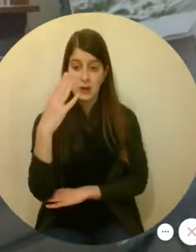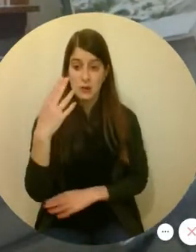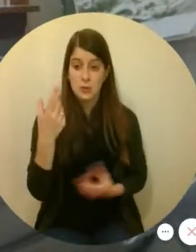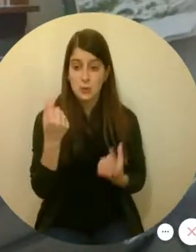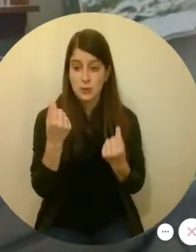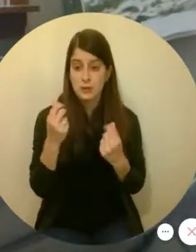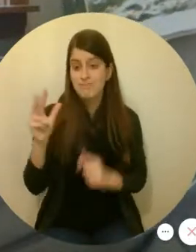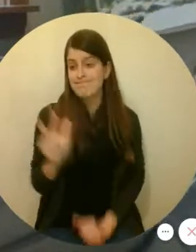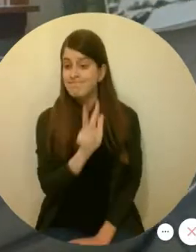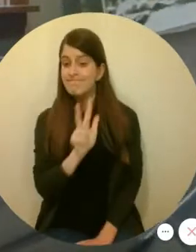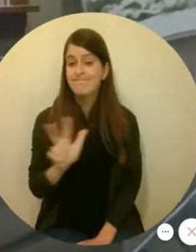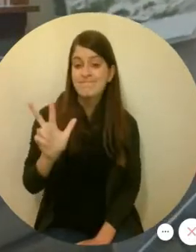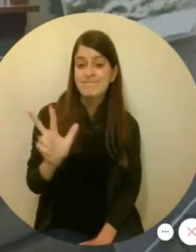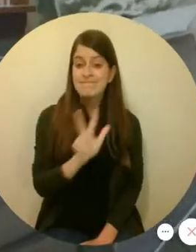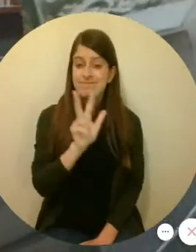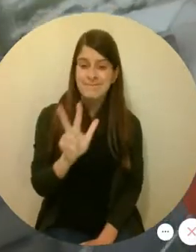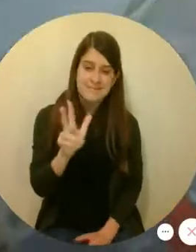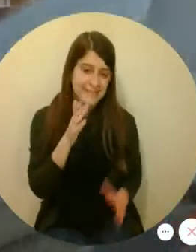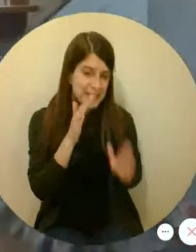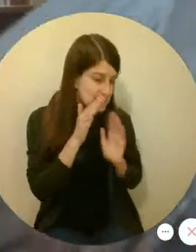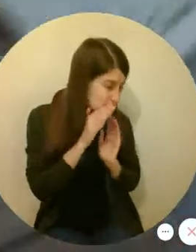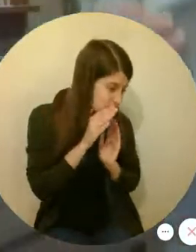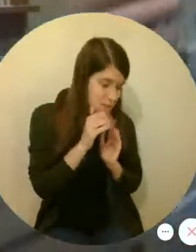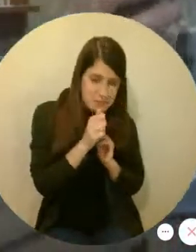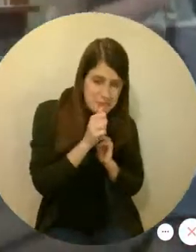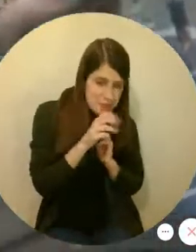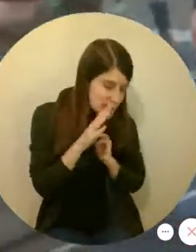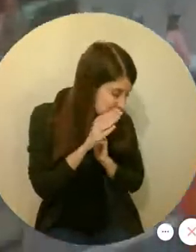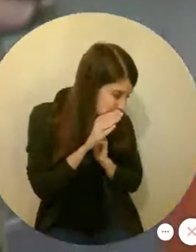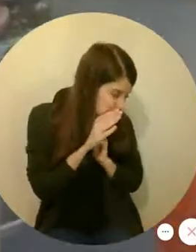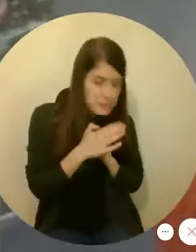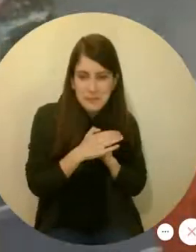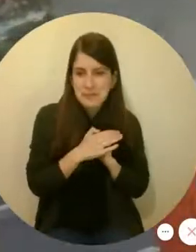whispering secrets into each other's ears.